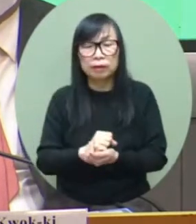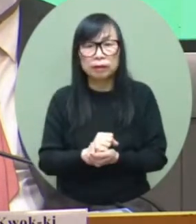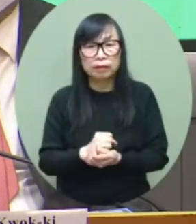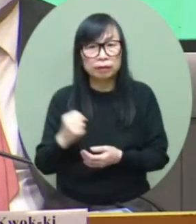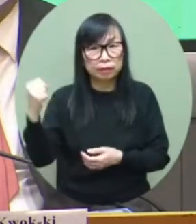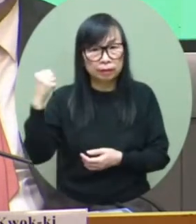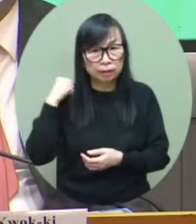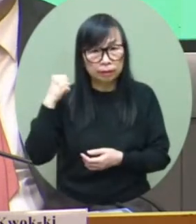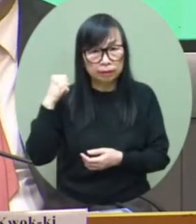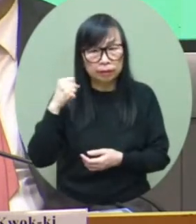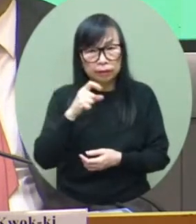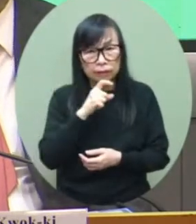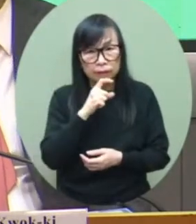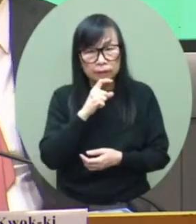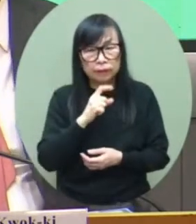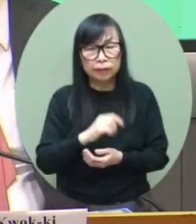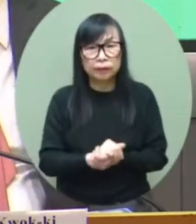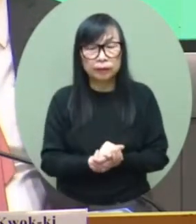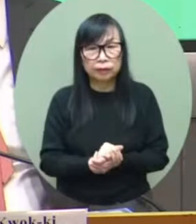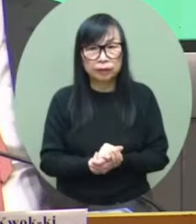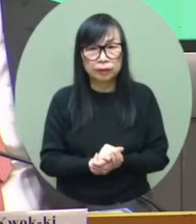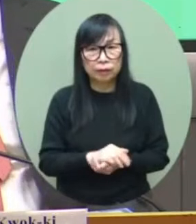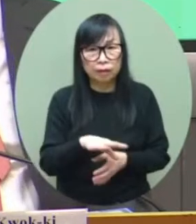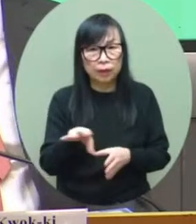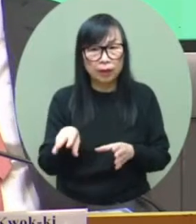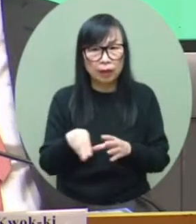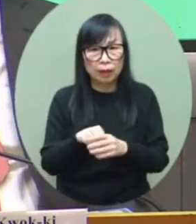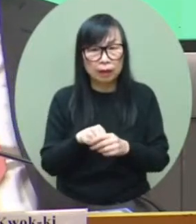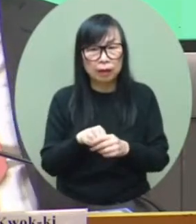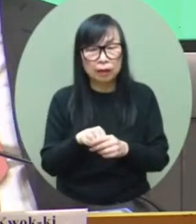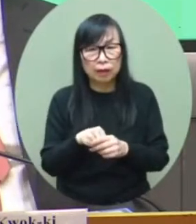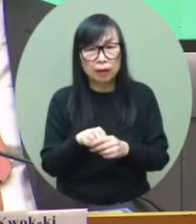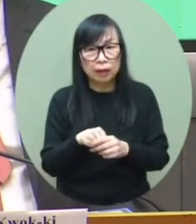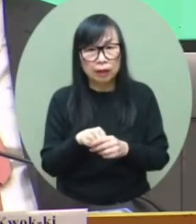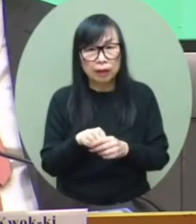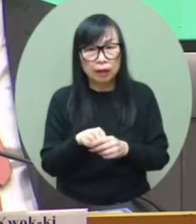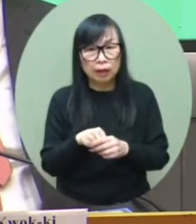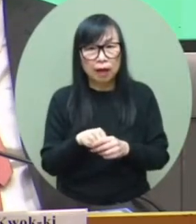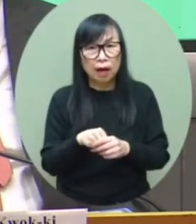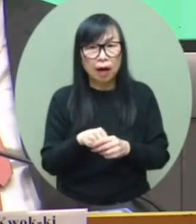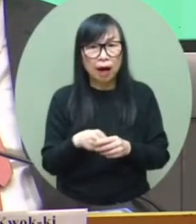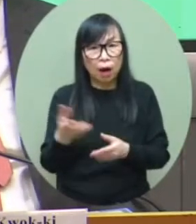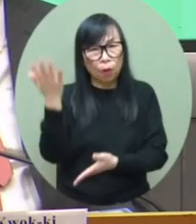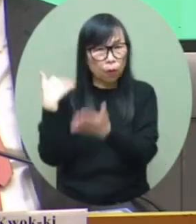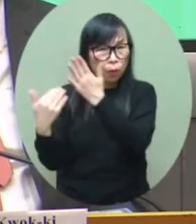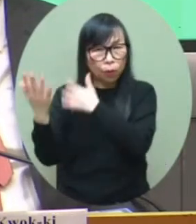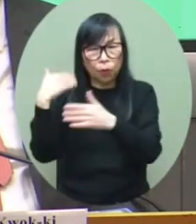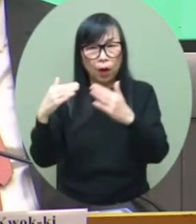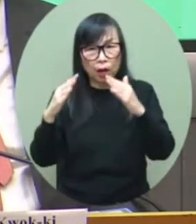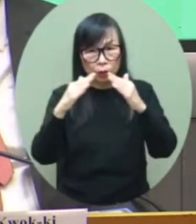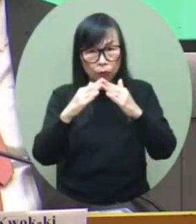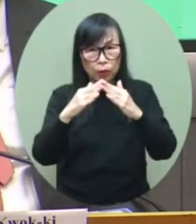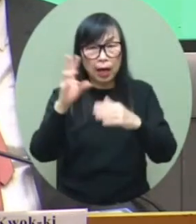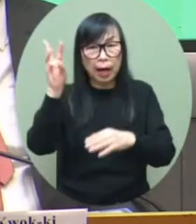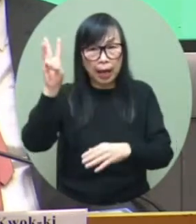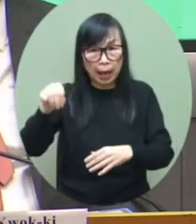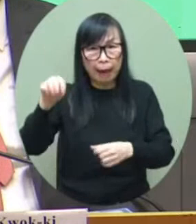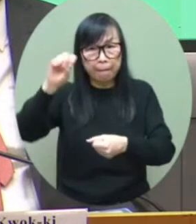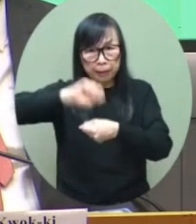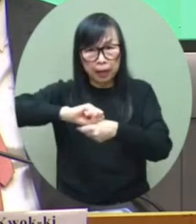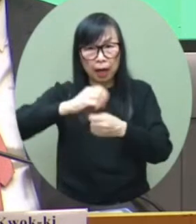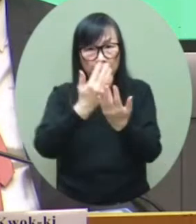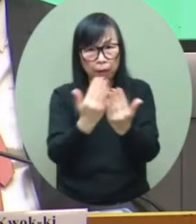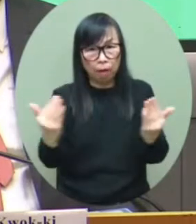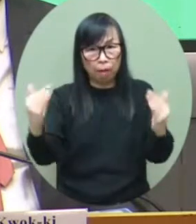diversified place. We have a lot of tourist attractions, including the Palace Museum, the M Plus, and a lot of